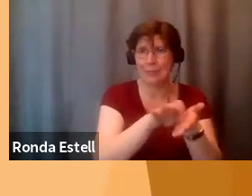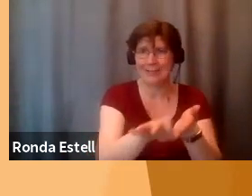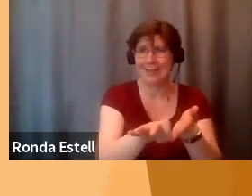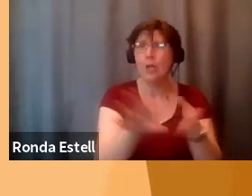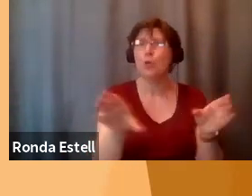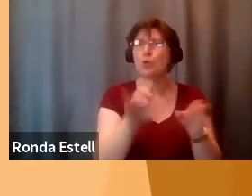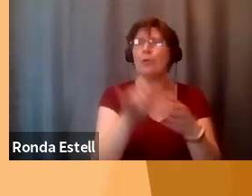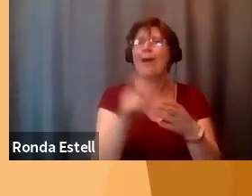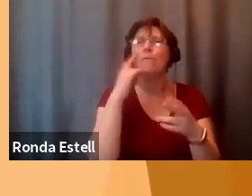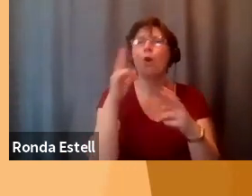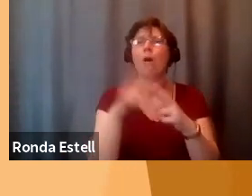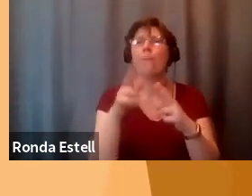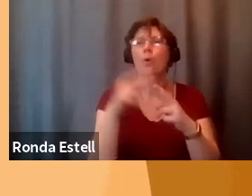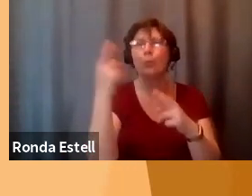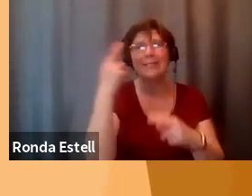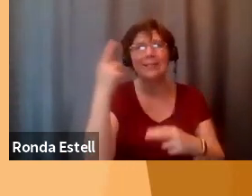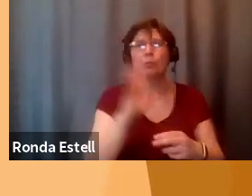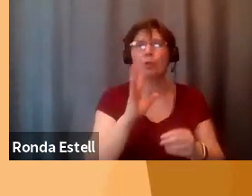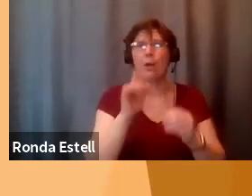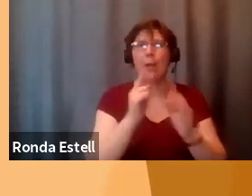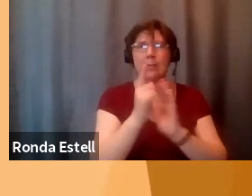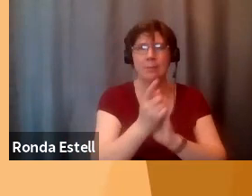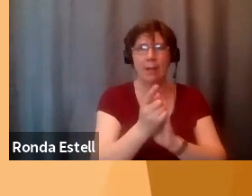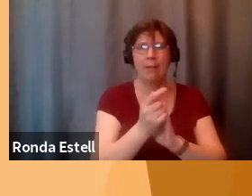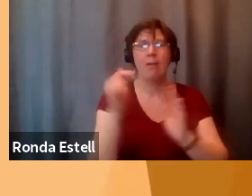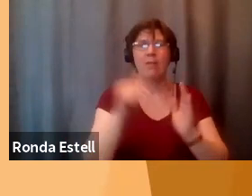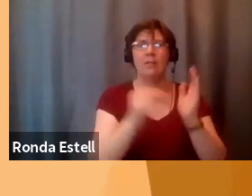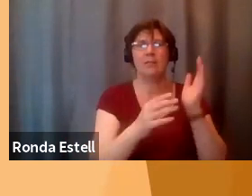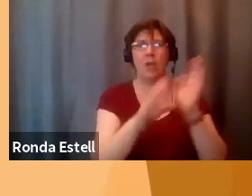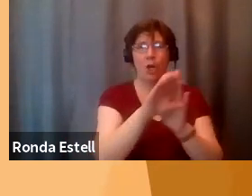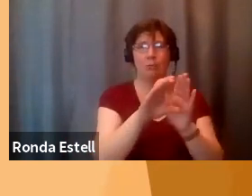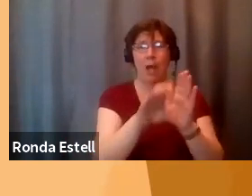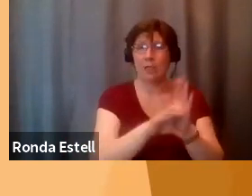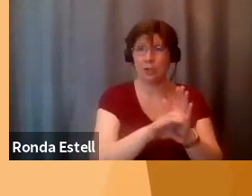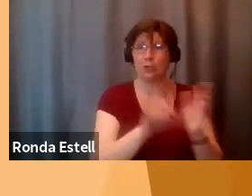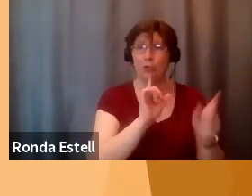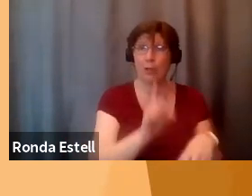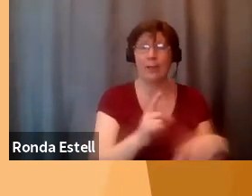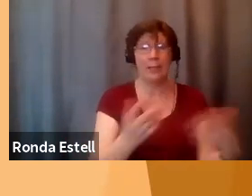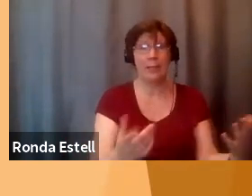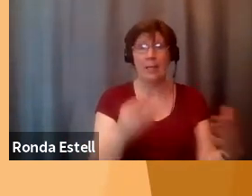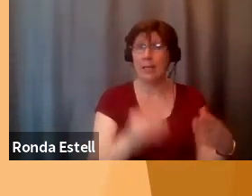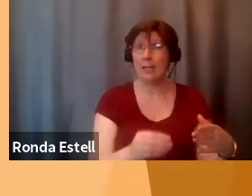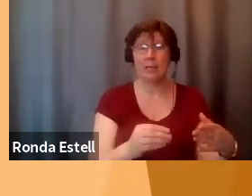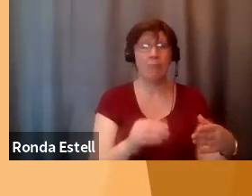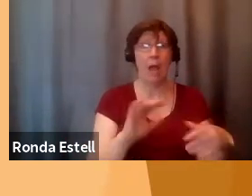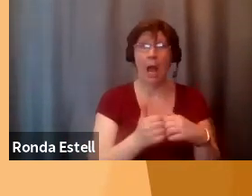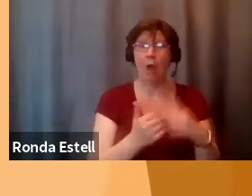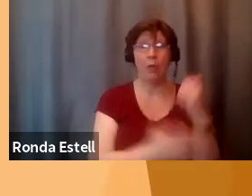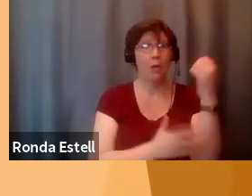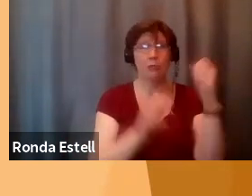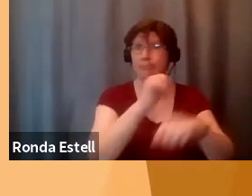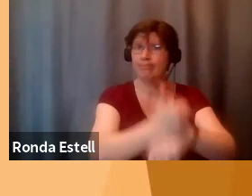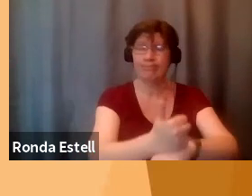do it for a couple reasons, which we'll talk about in a second. But this is in our Constitution. So this is in kind of the get-go of how we structure